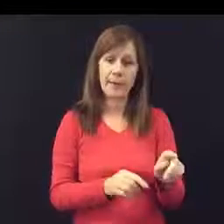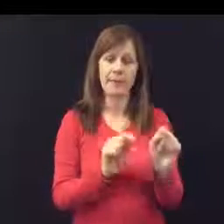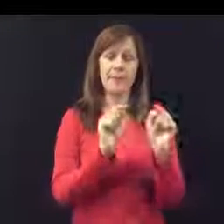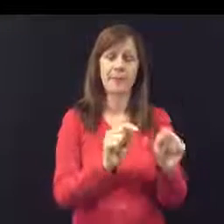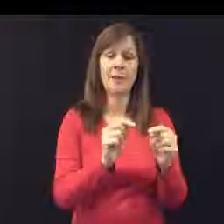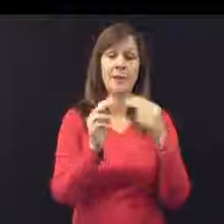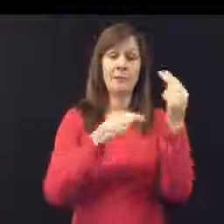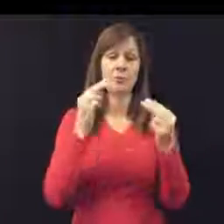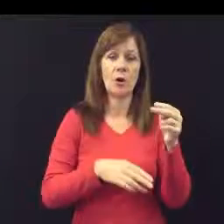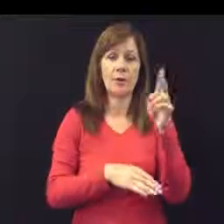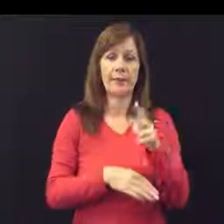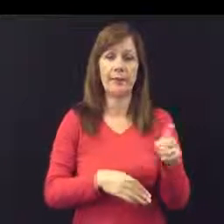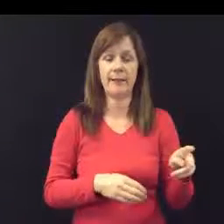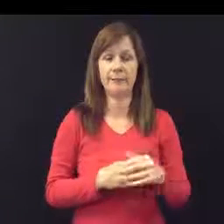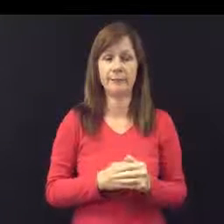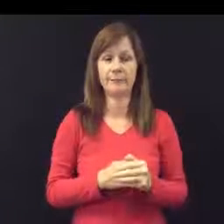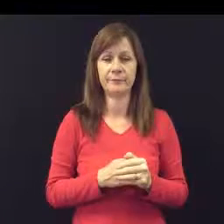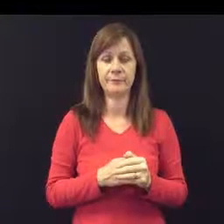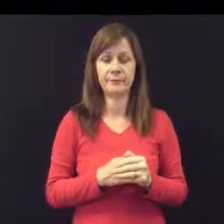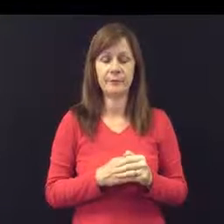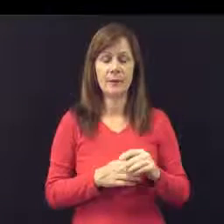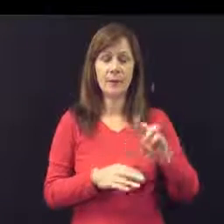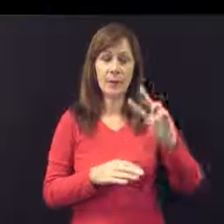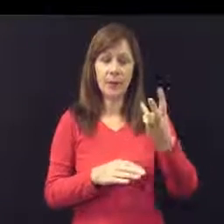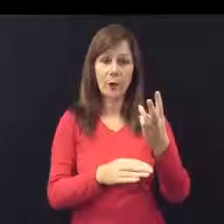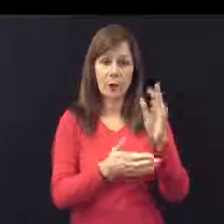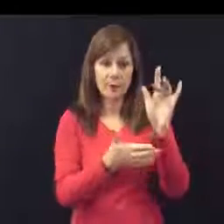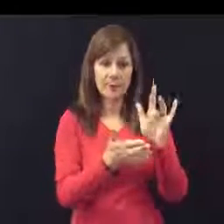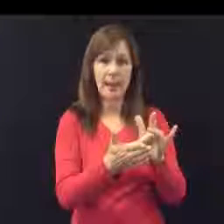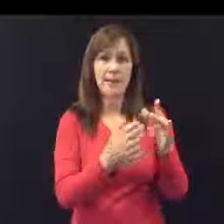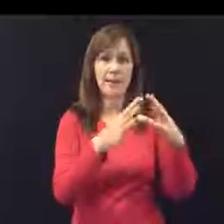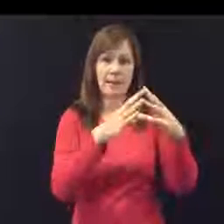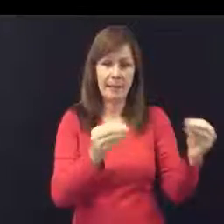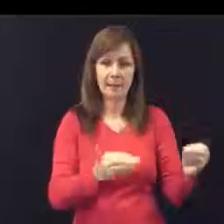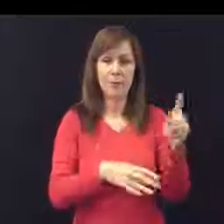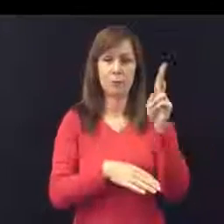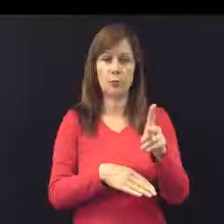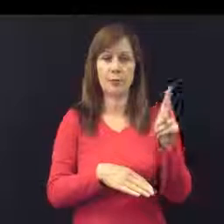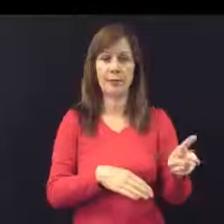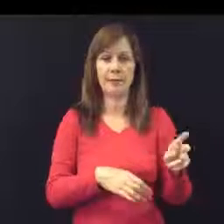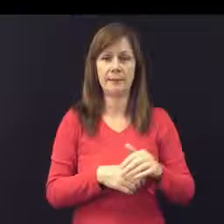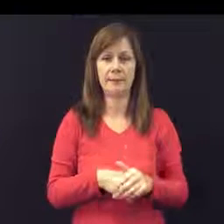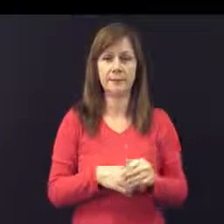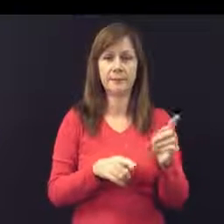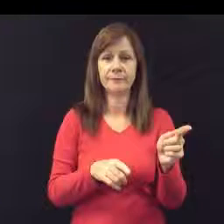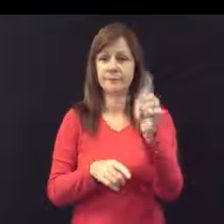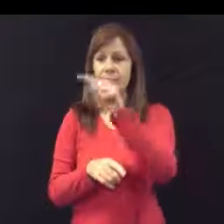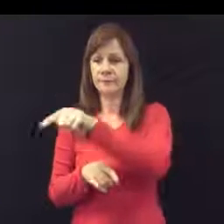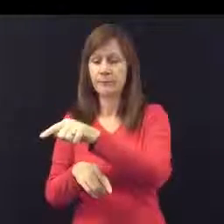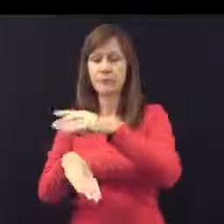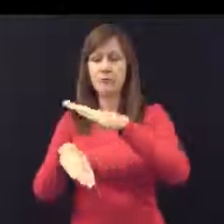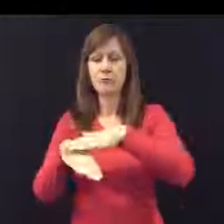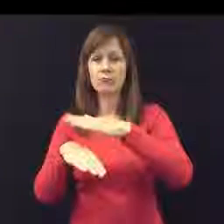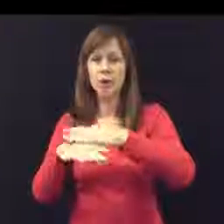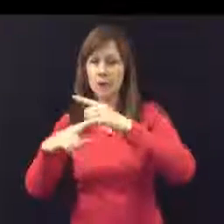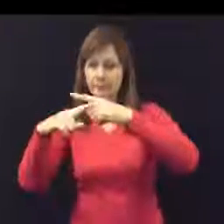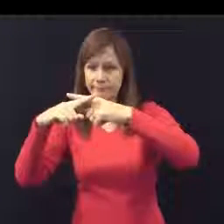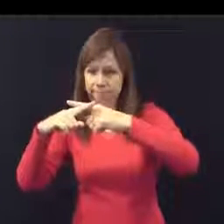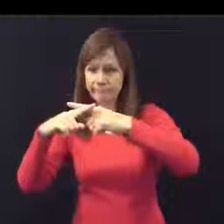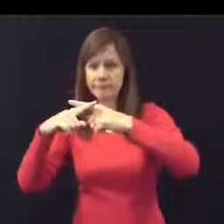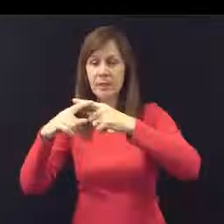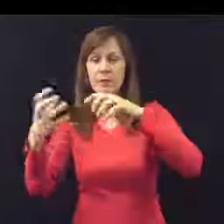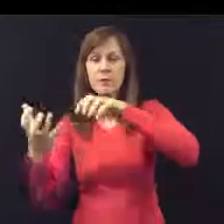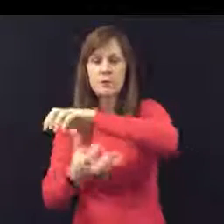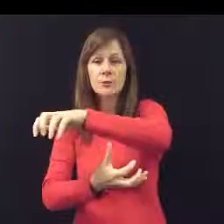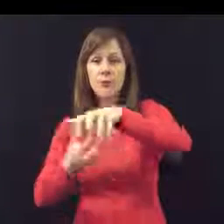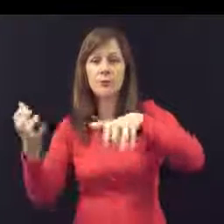to repeat all songs in the album or list. Tap it again to repeat the current song only. Tap it one more time to set it back